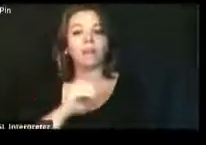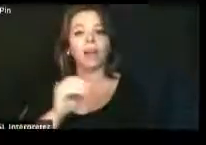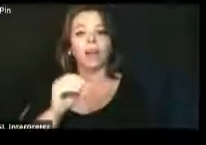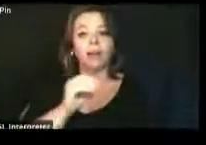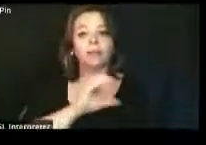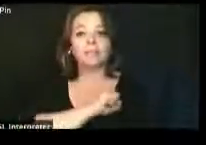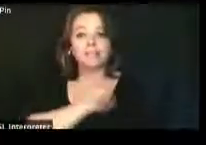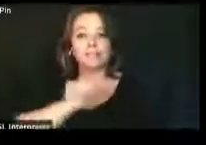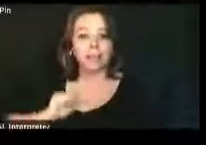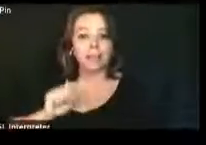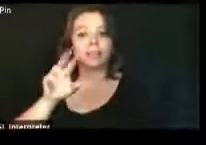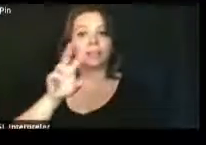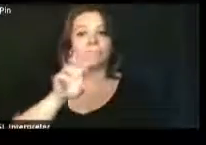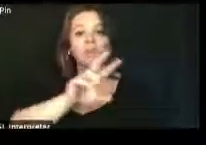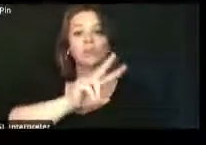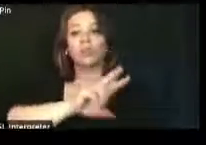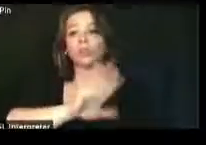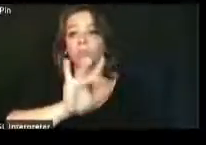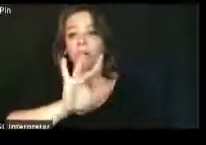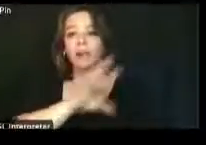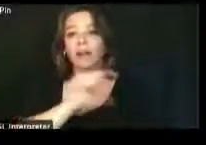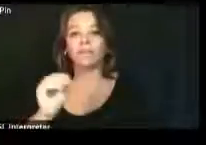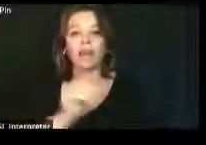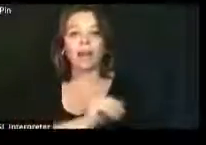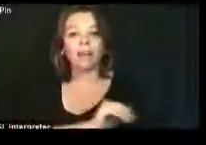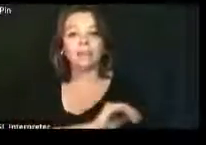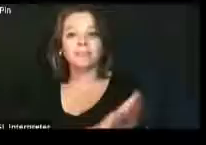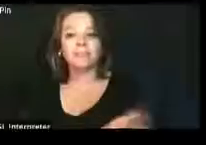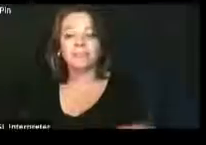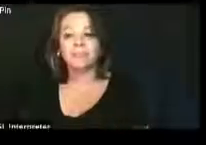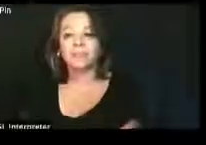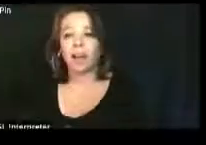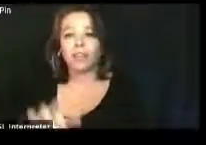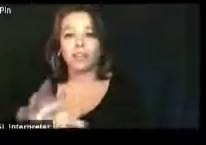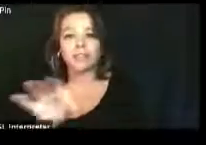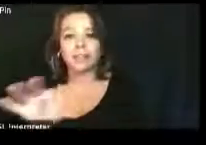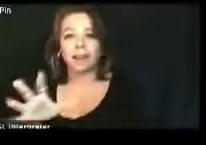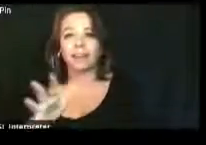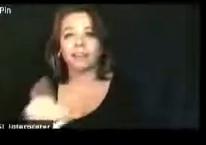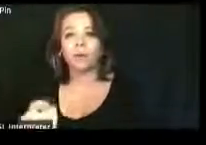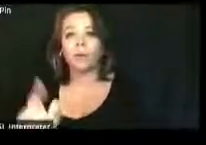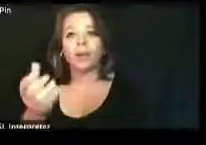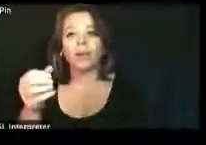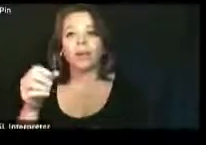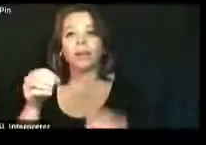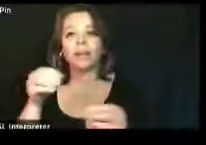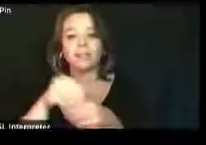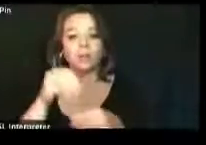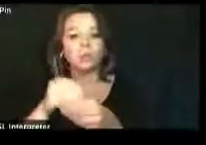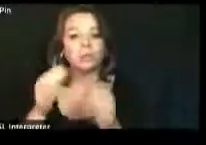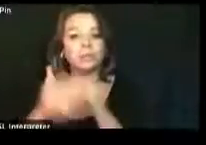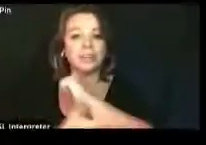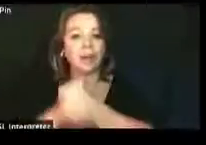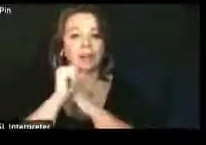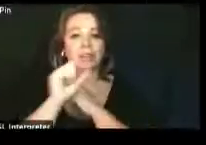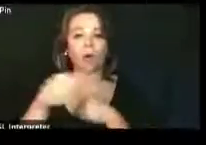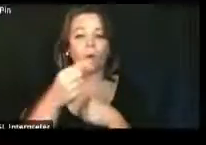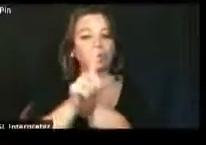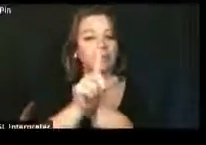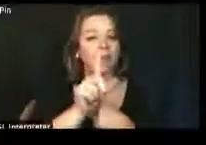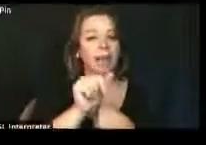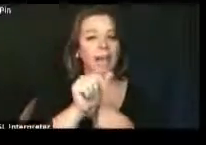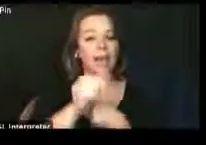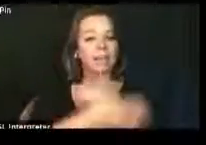Congressional 39. It covers currently, besides LA County, northern part of cities of